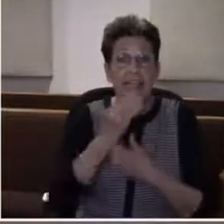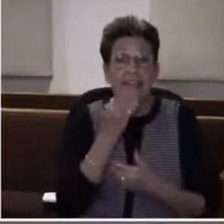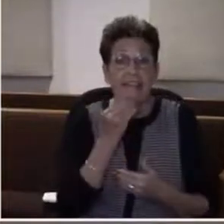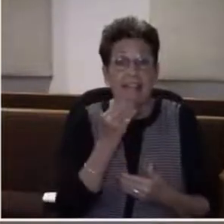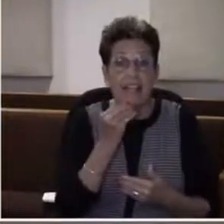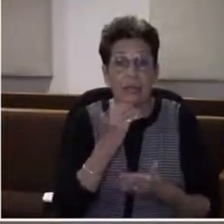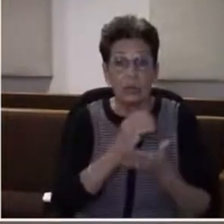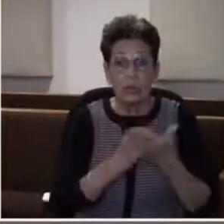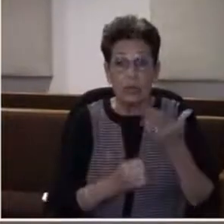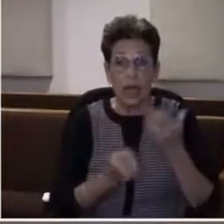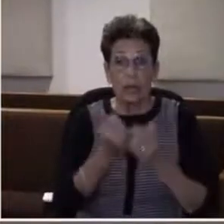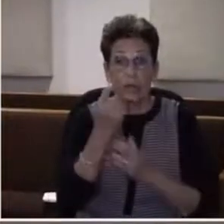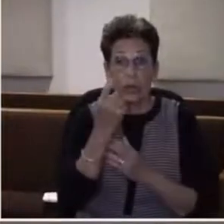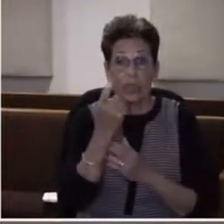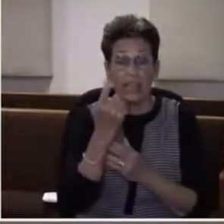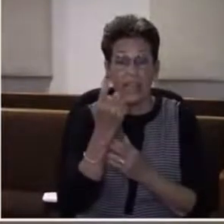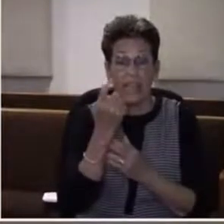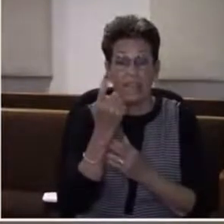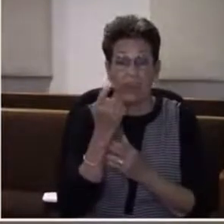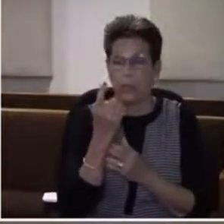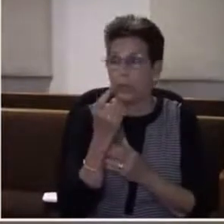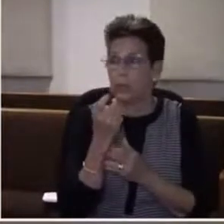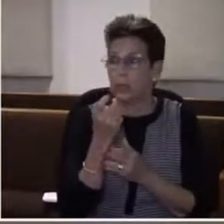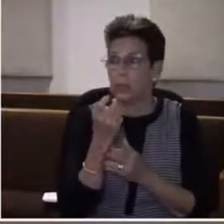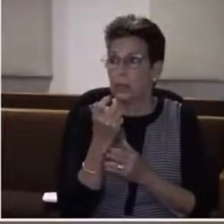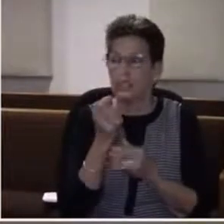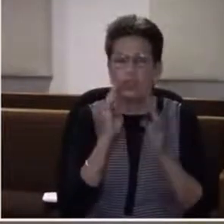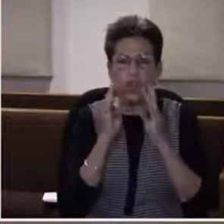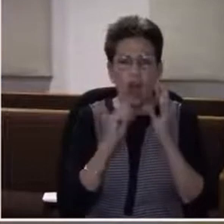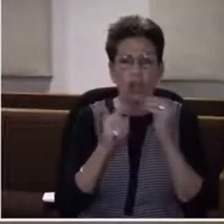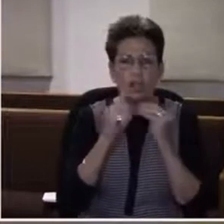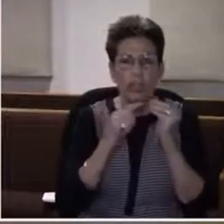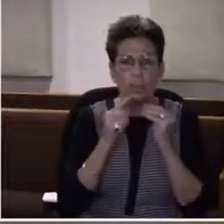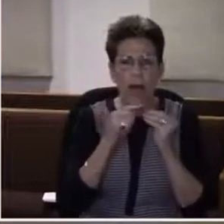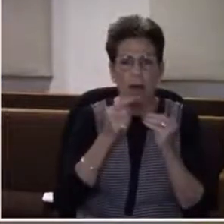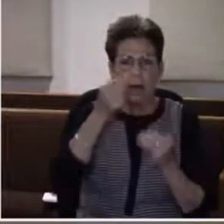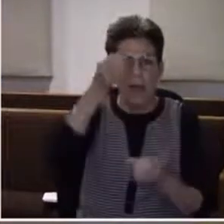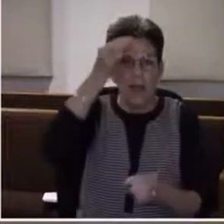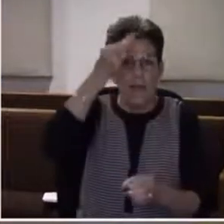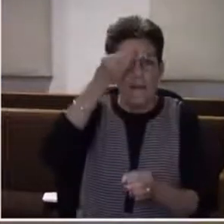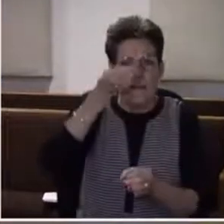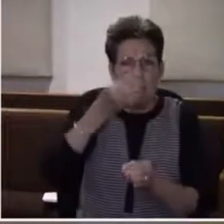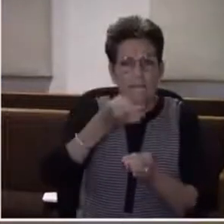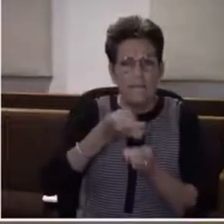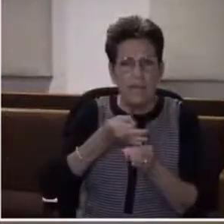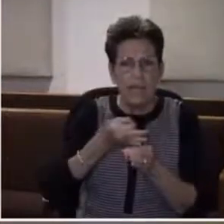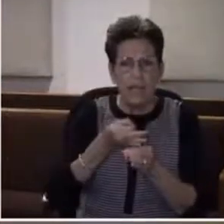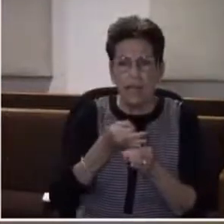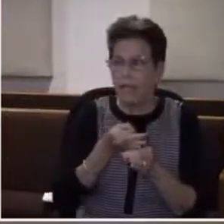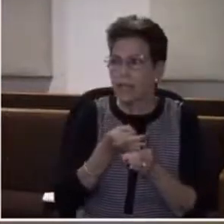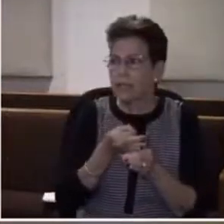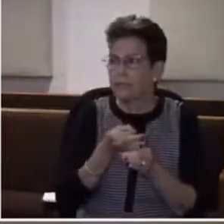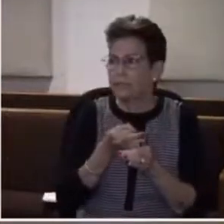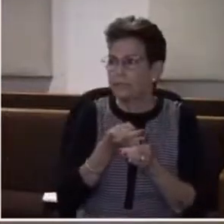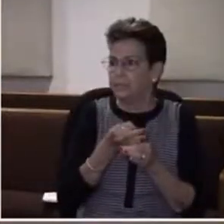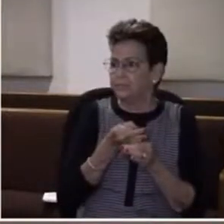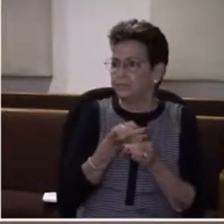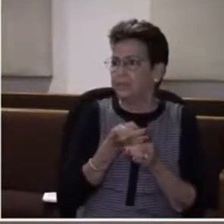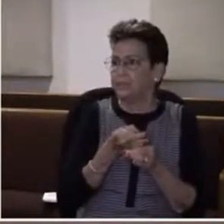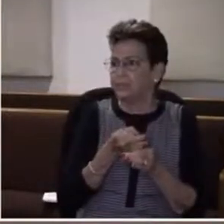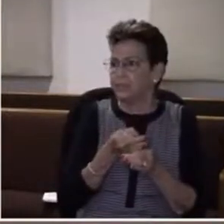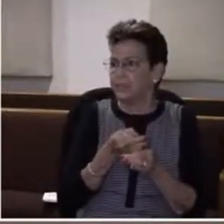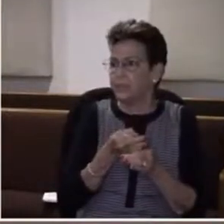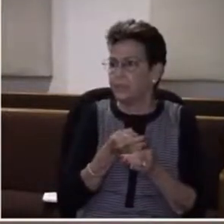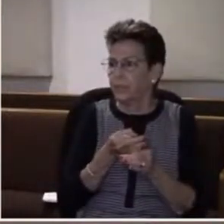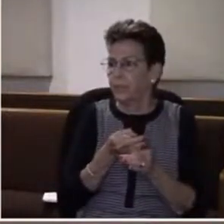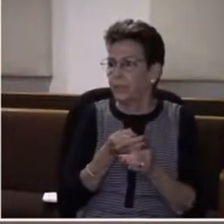show as God reckoned people's faith in the hall here, but also how that their lives were a little bit different in the record. When you